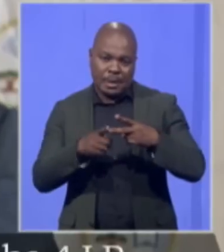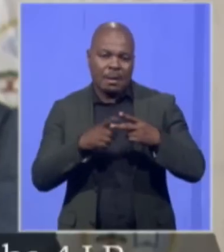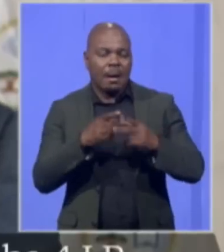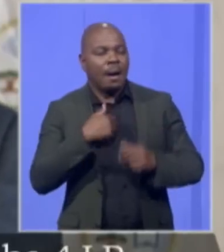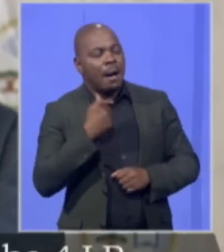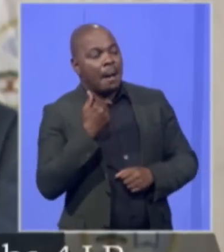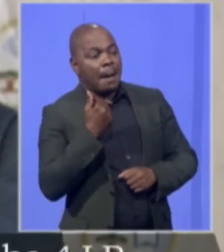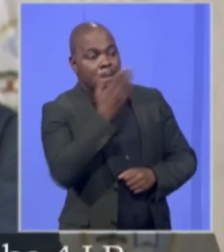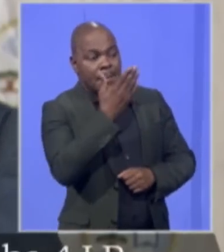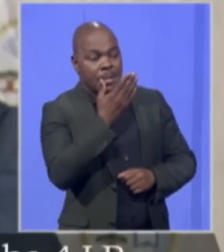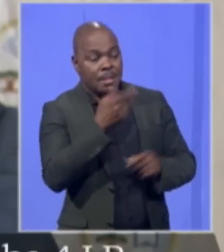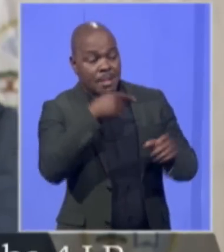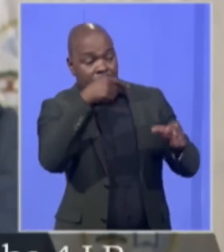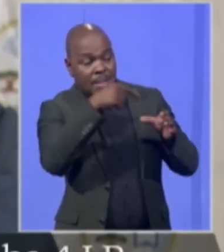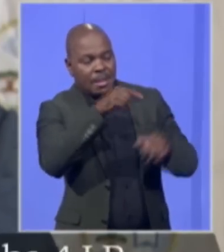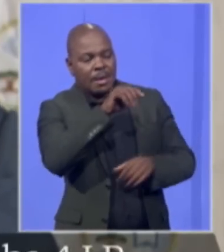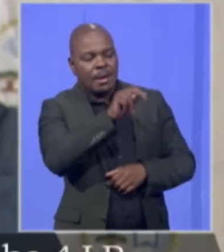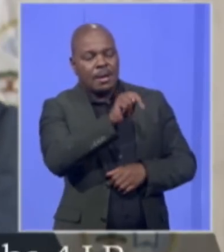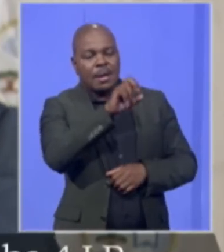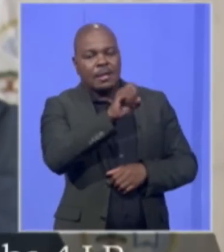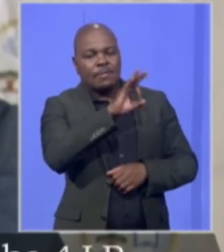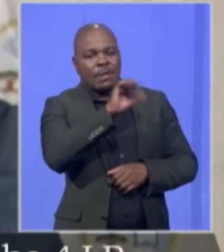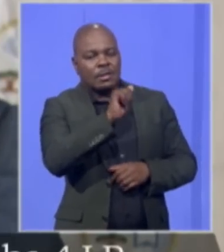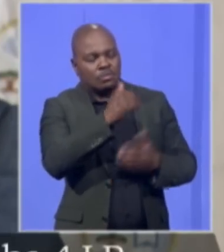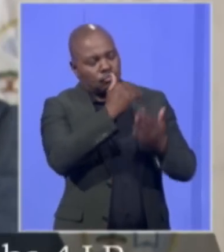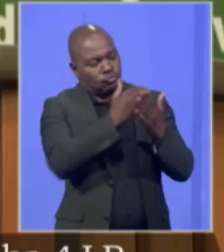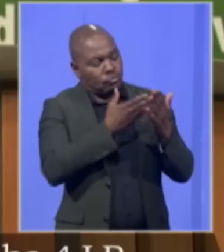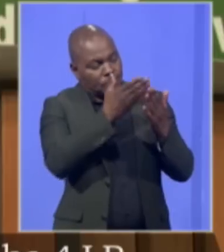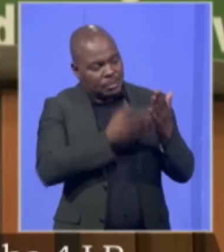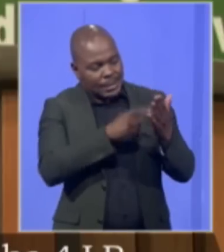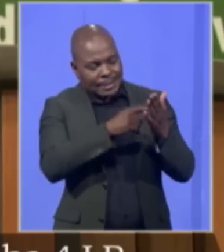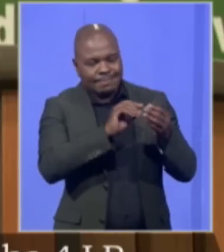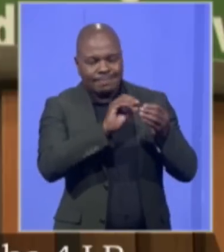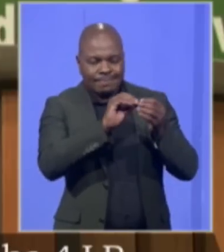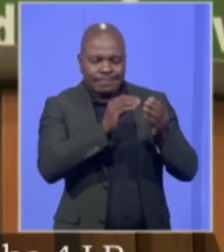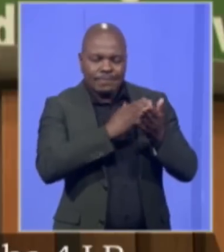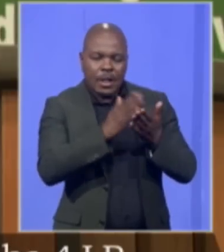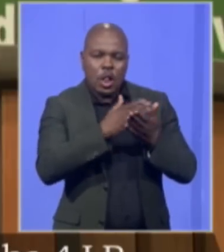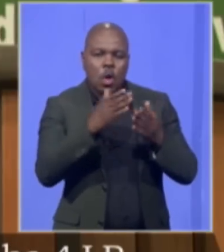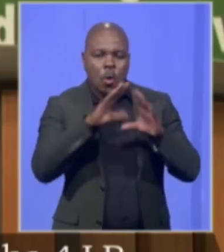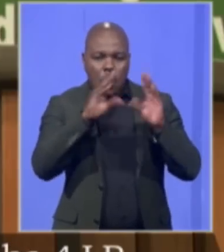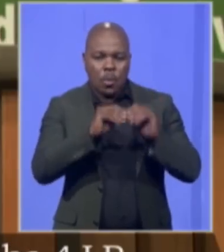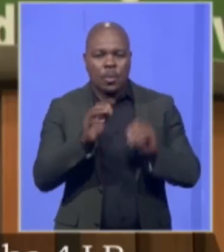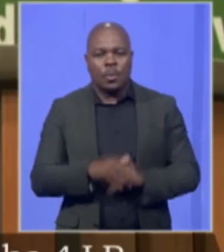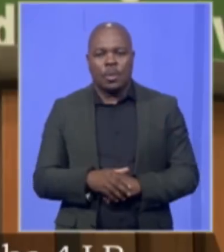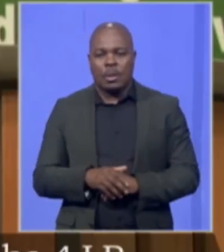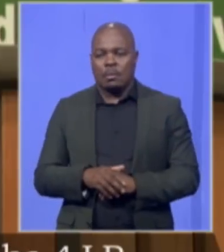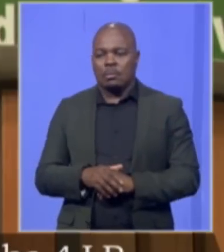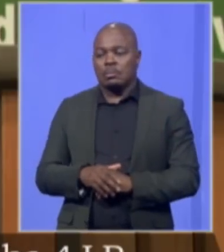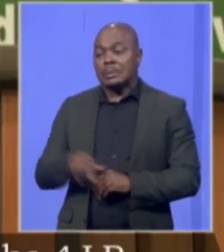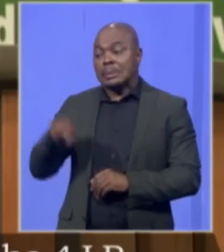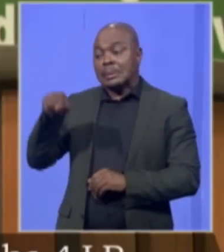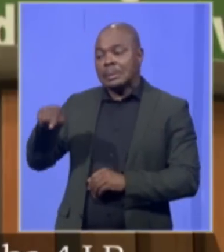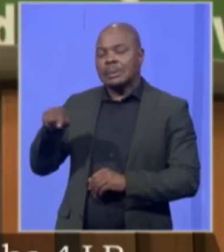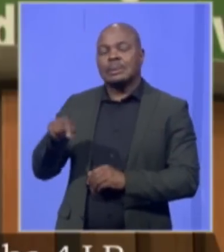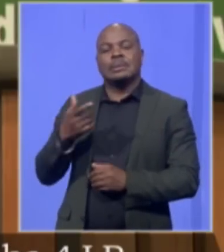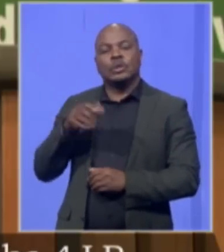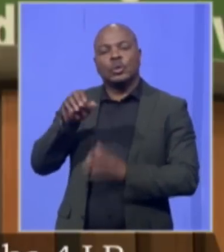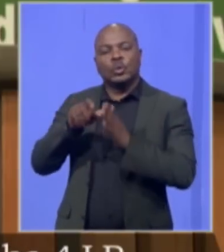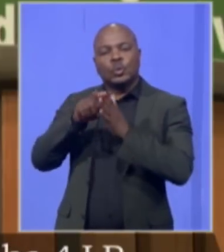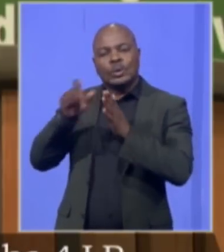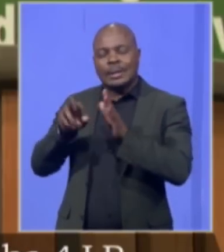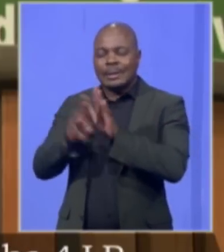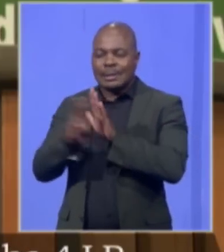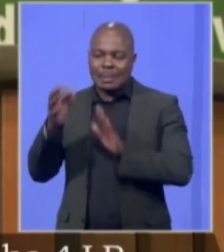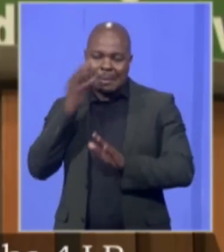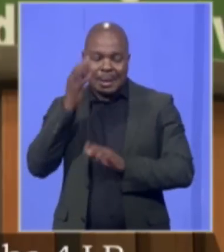have been in the NSFAS cage would also be cleared. Baemedi ba baithuti ba reng go diega go lefelwa ga dithuto tša bona ke